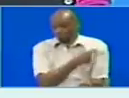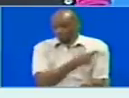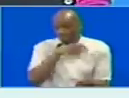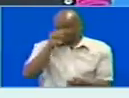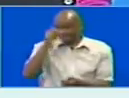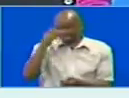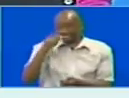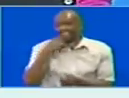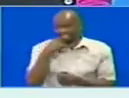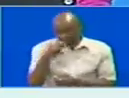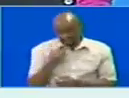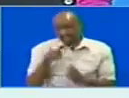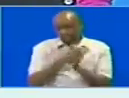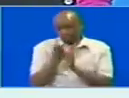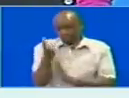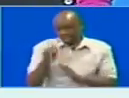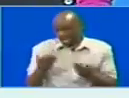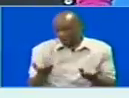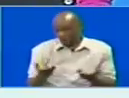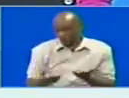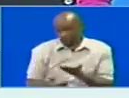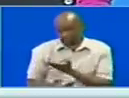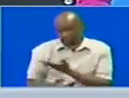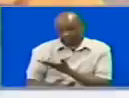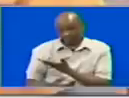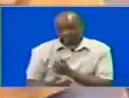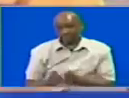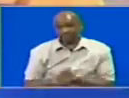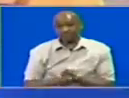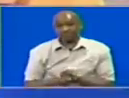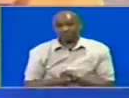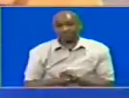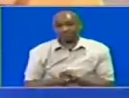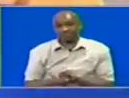Korir texts us across Busia border and back.